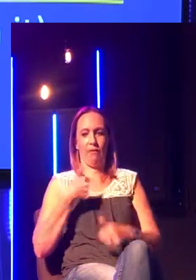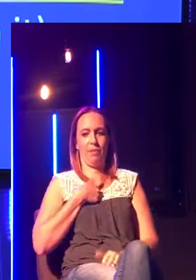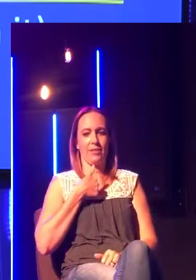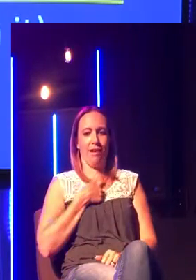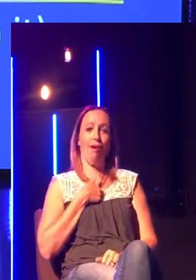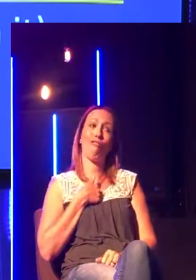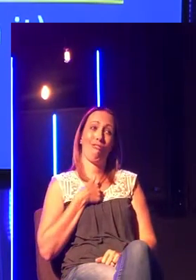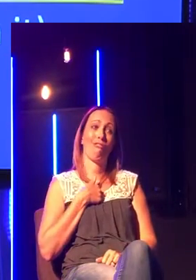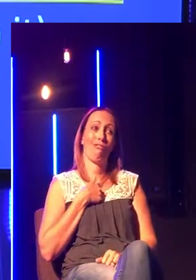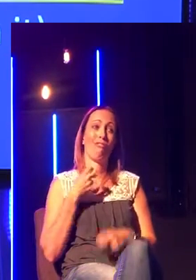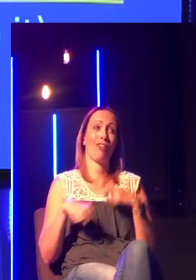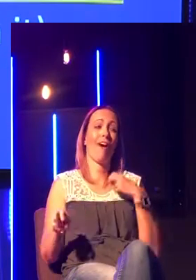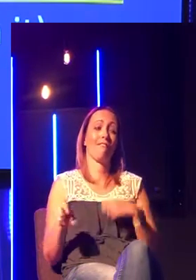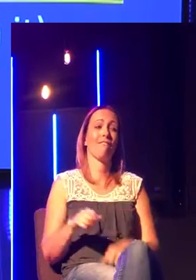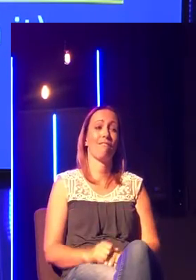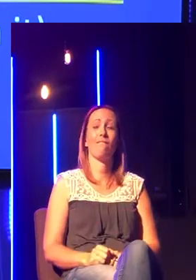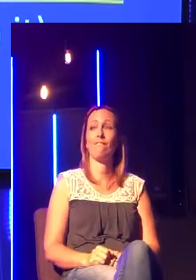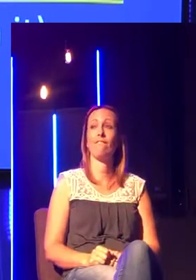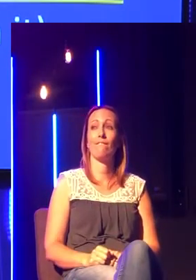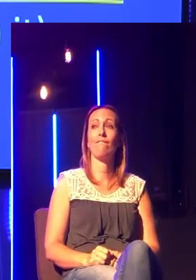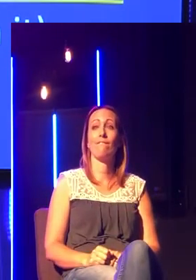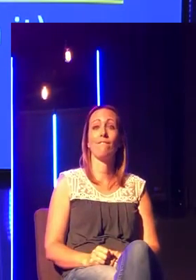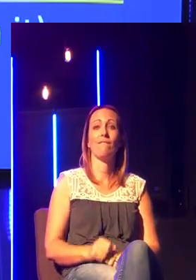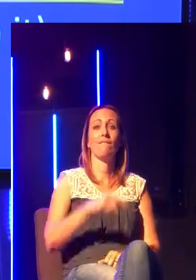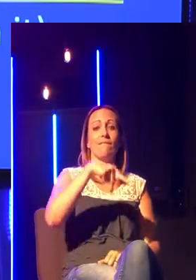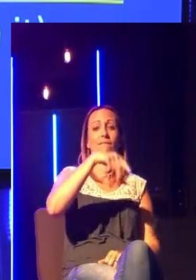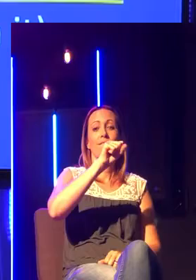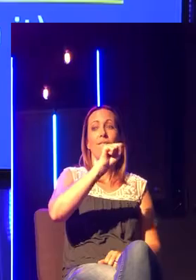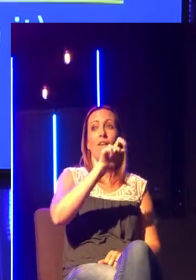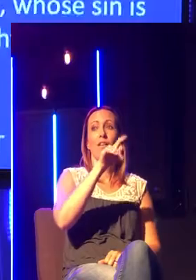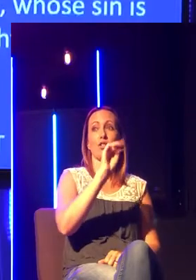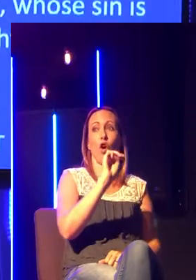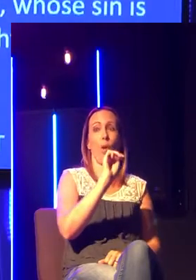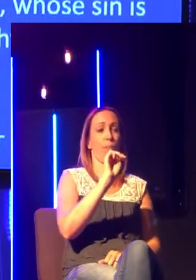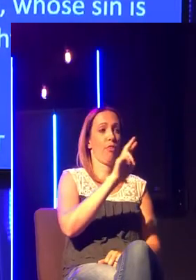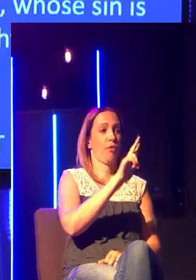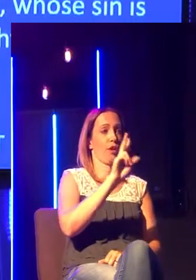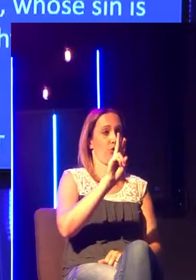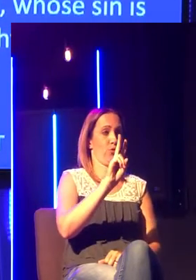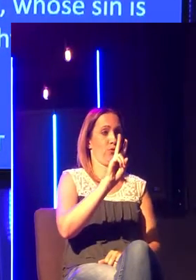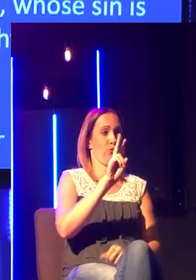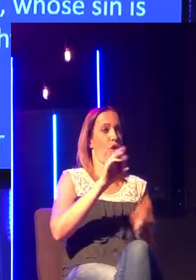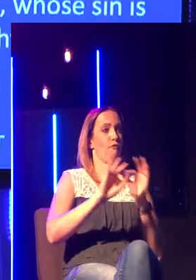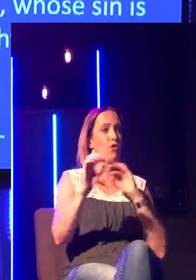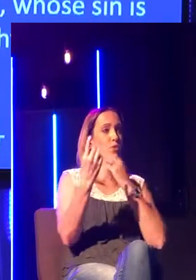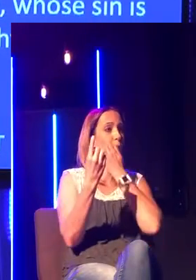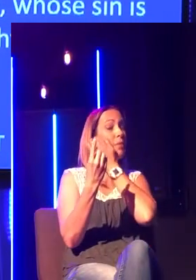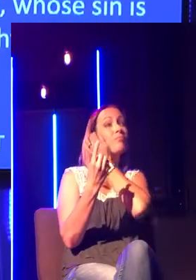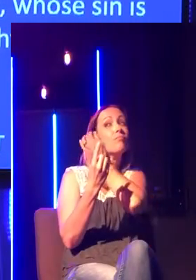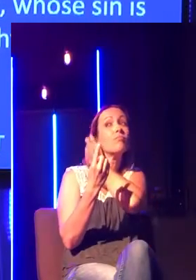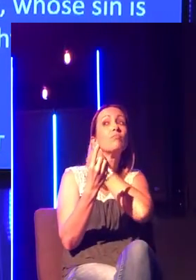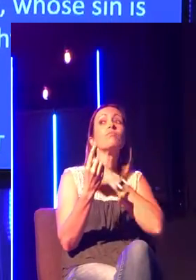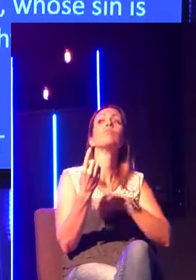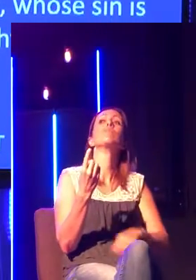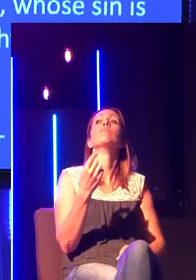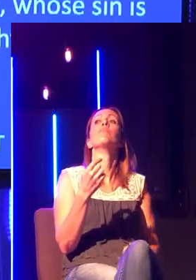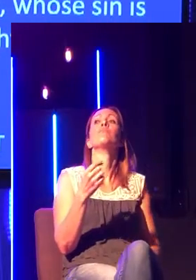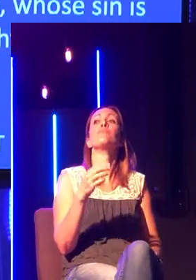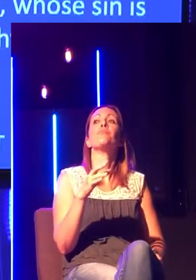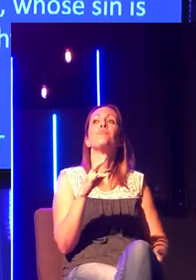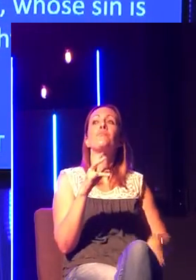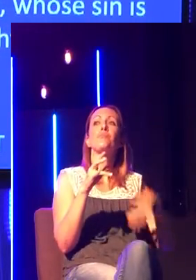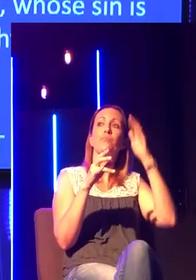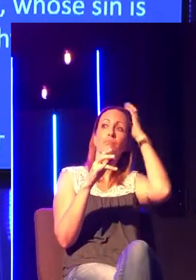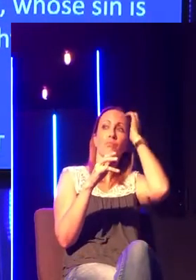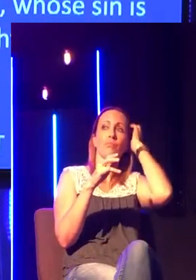forgive yourself. Psalm 32 verse 1 says, "What joy for those whose disobedience is forgiven,